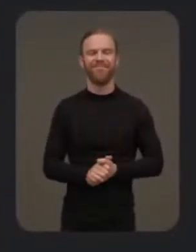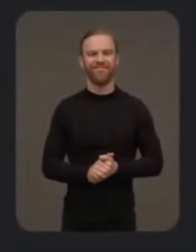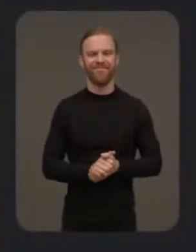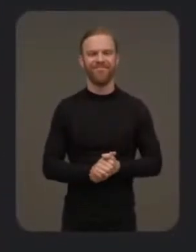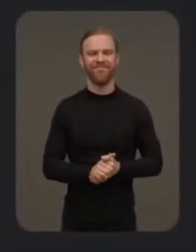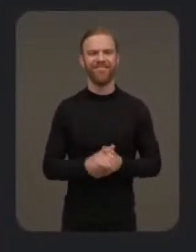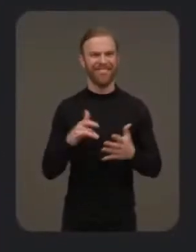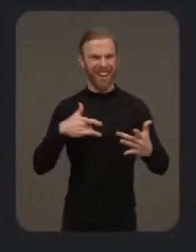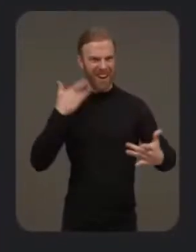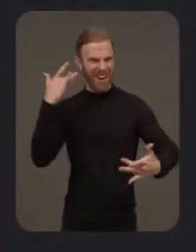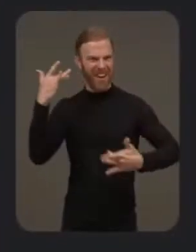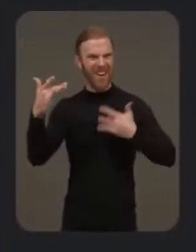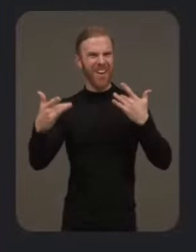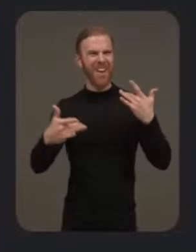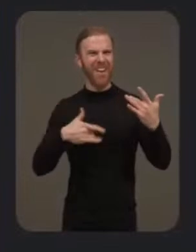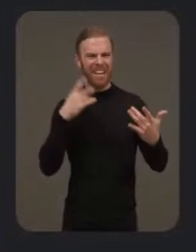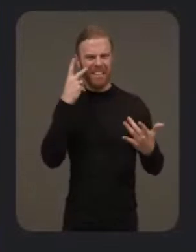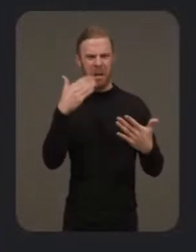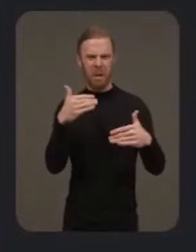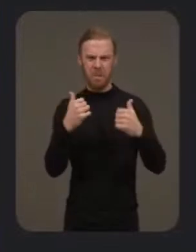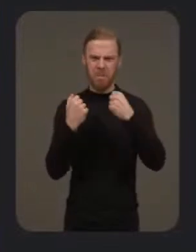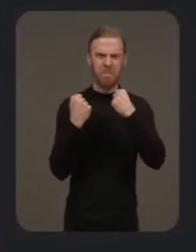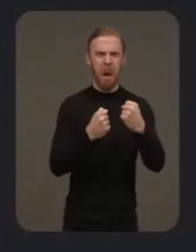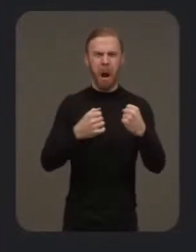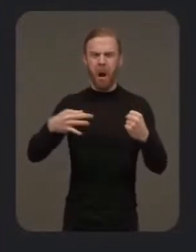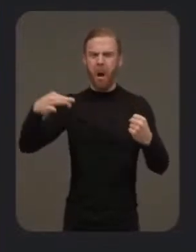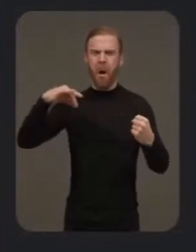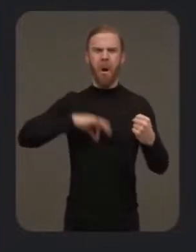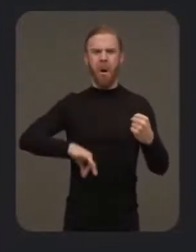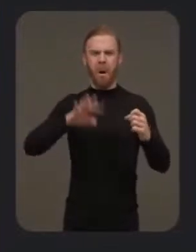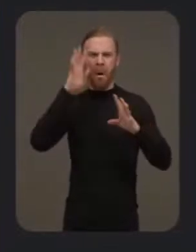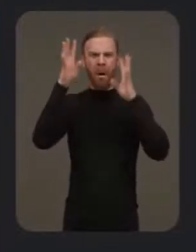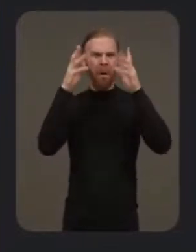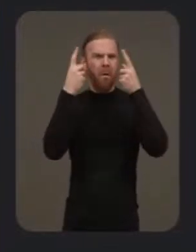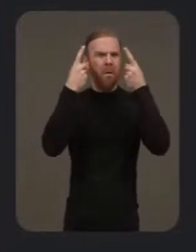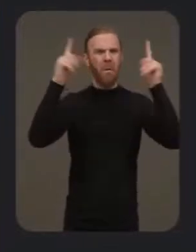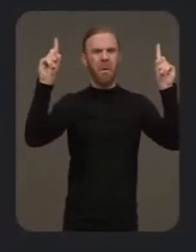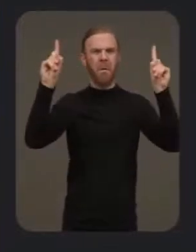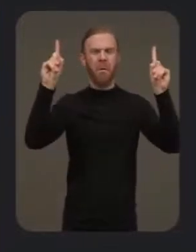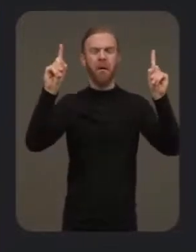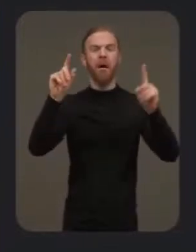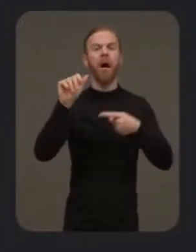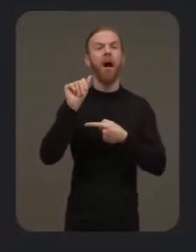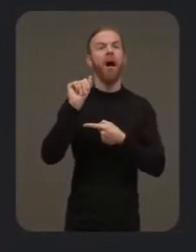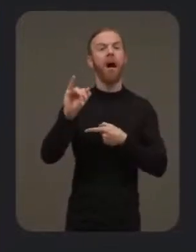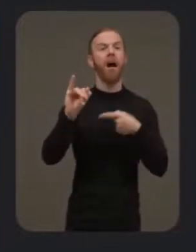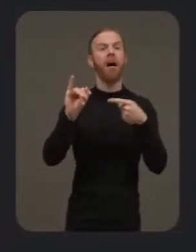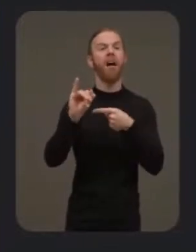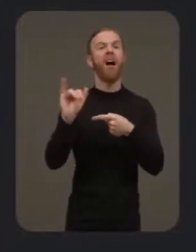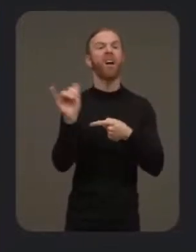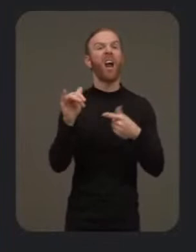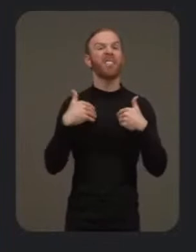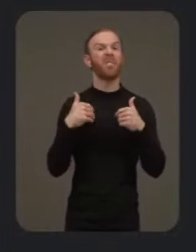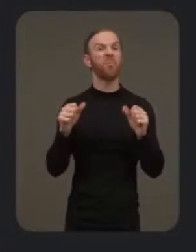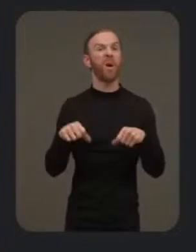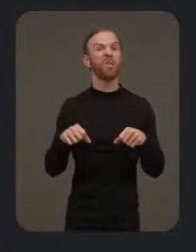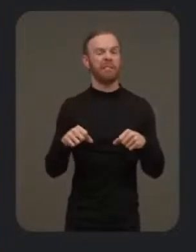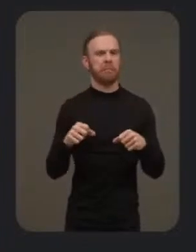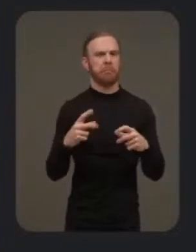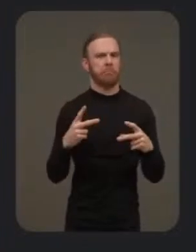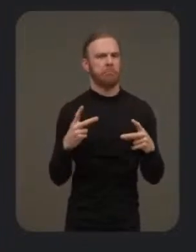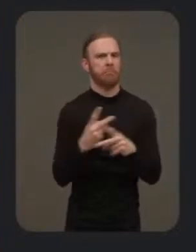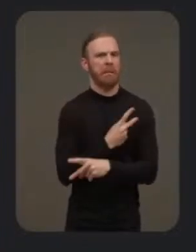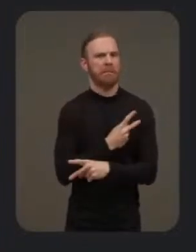And while it's exhilarating to see such bold and beneficial breakthroughs, AI also has the potential to